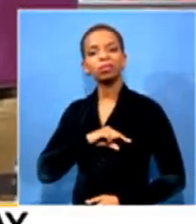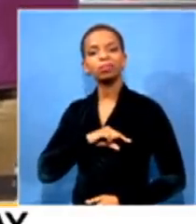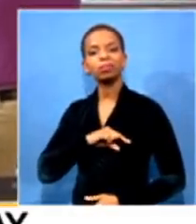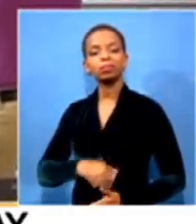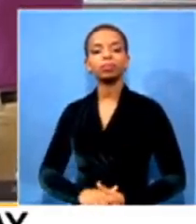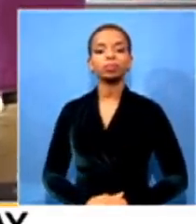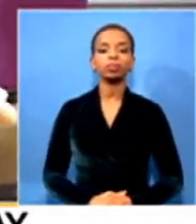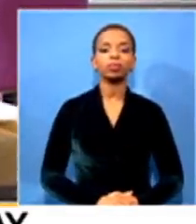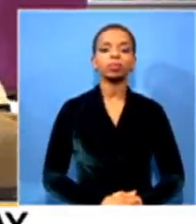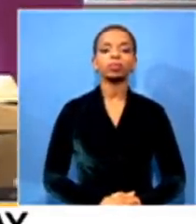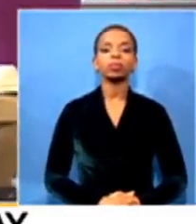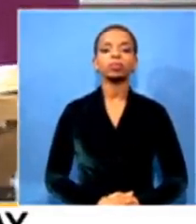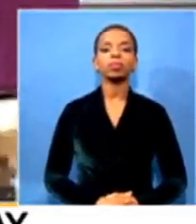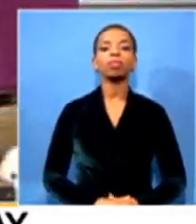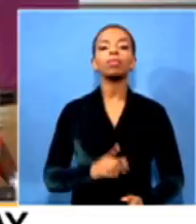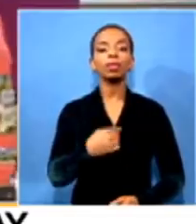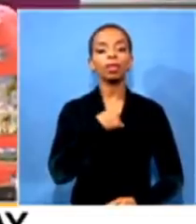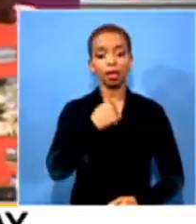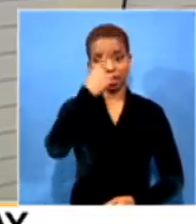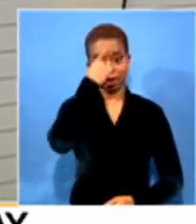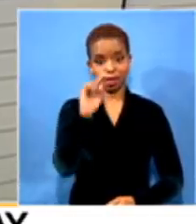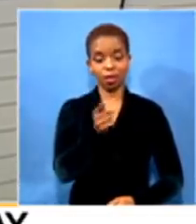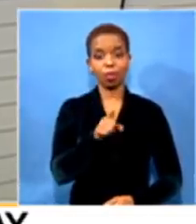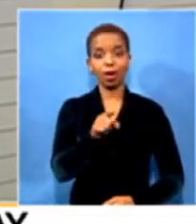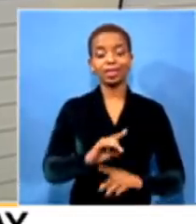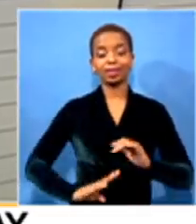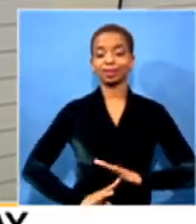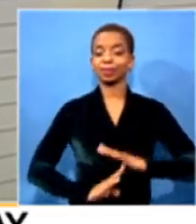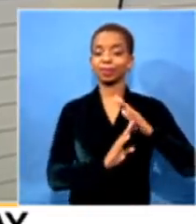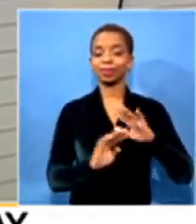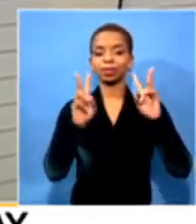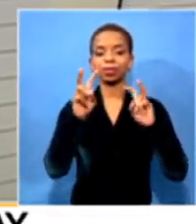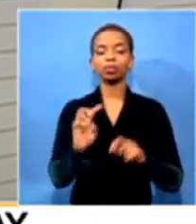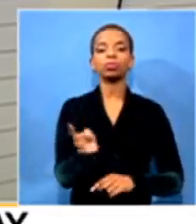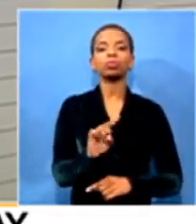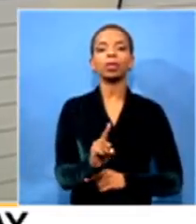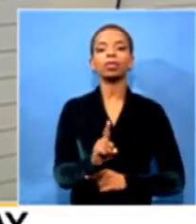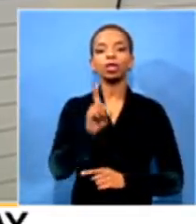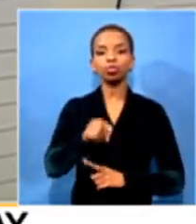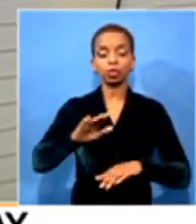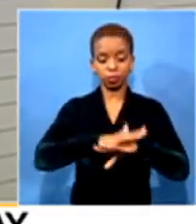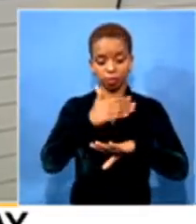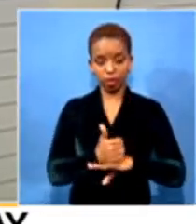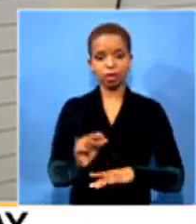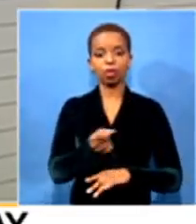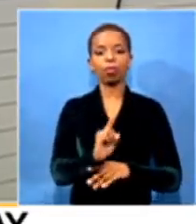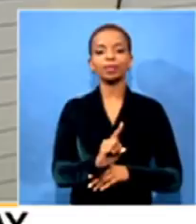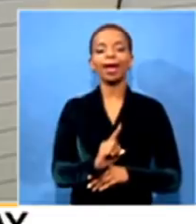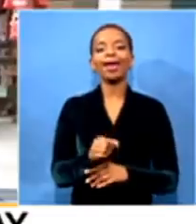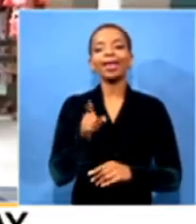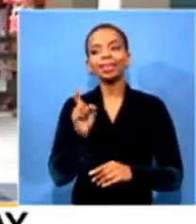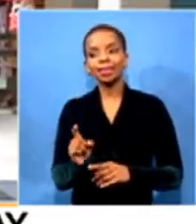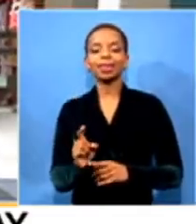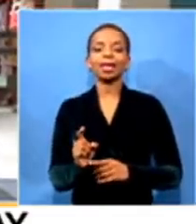Well, I think the main issue there is that the basis of lending to any organization should be based on its capacity to actually indicate to you, this is our